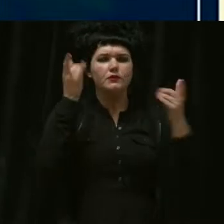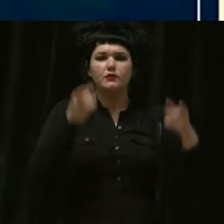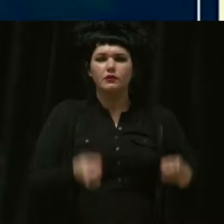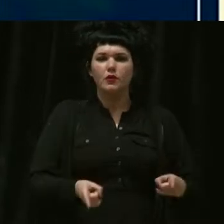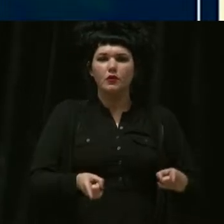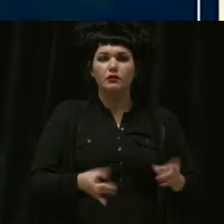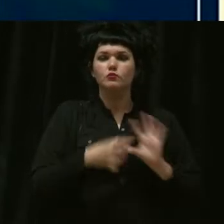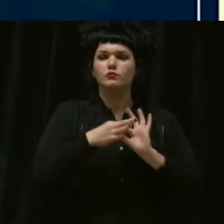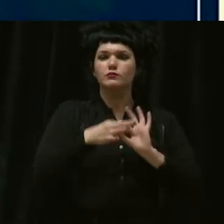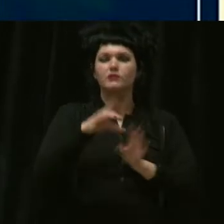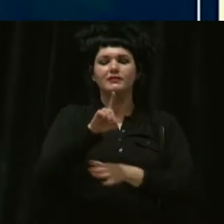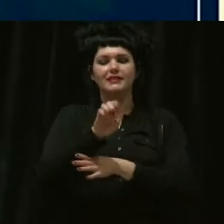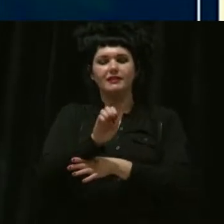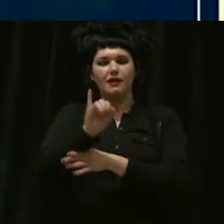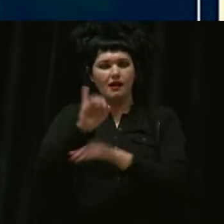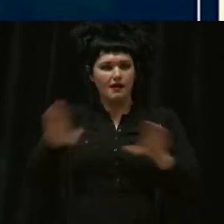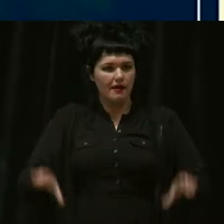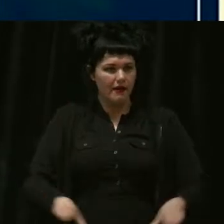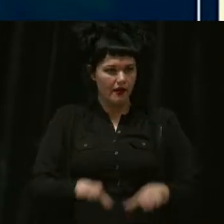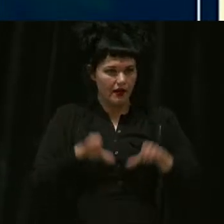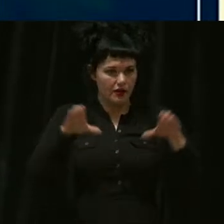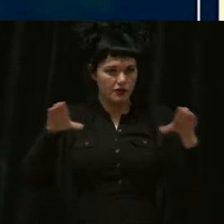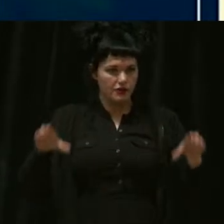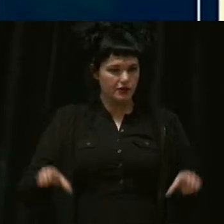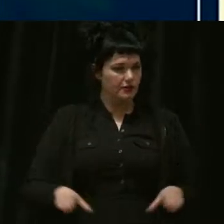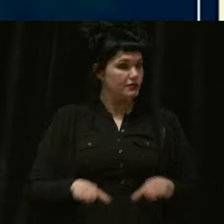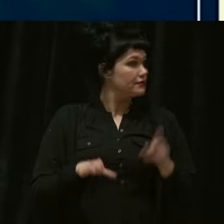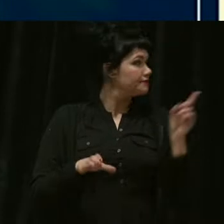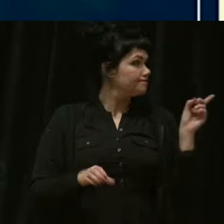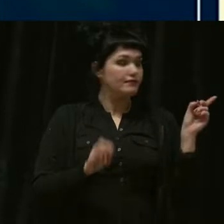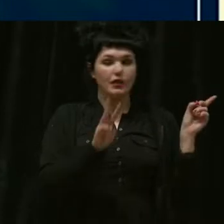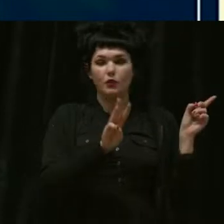our DEI actions on the website